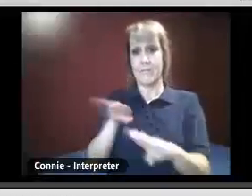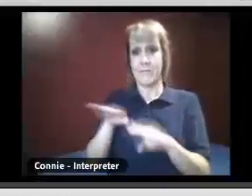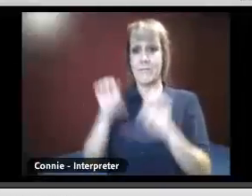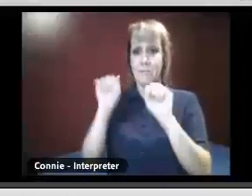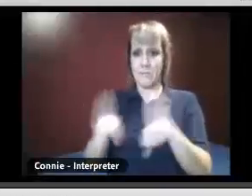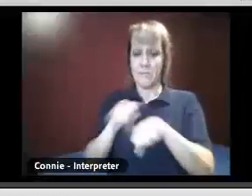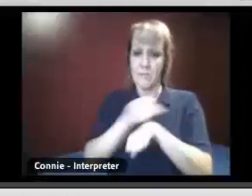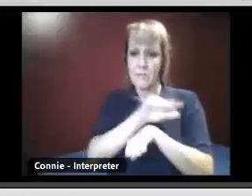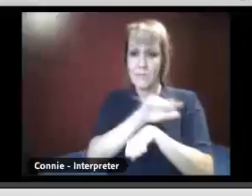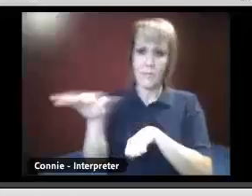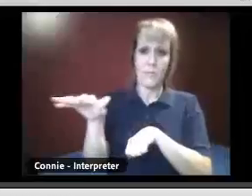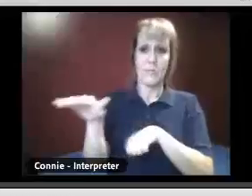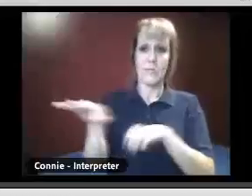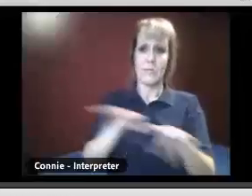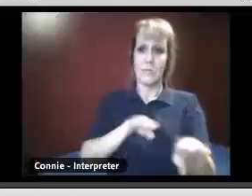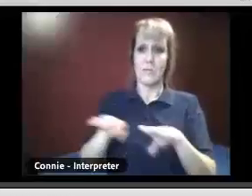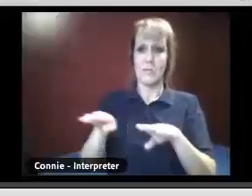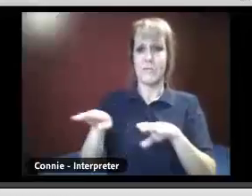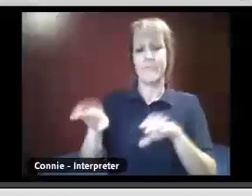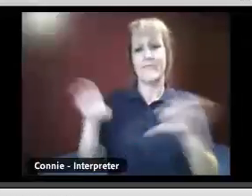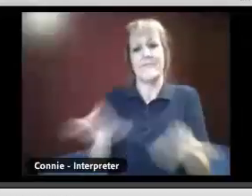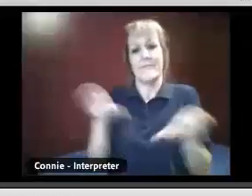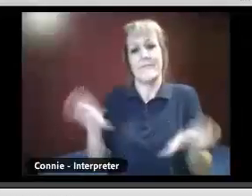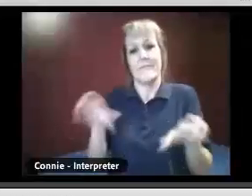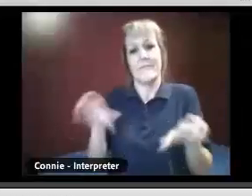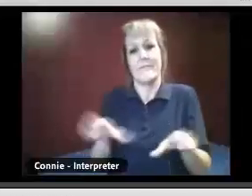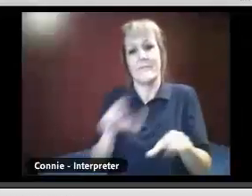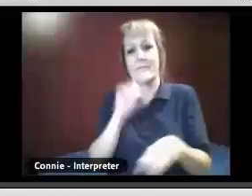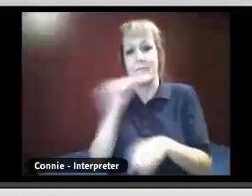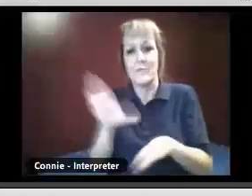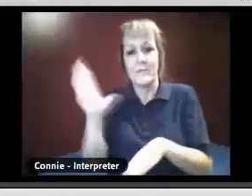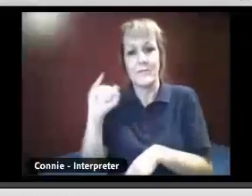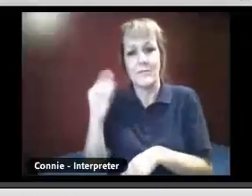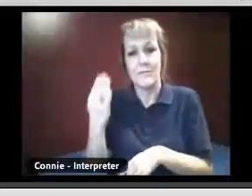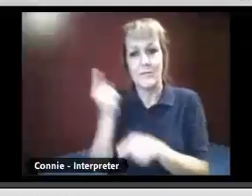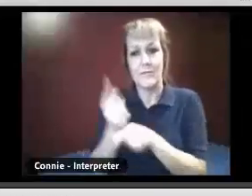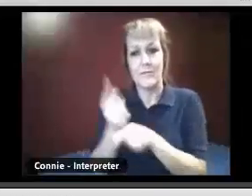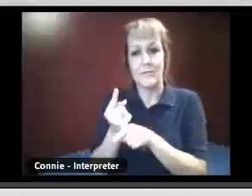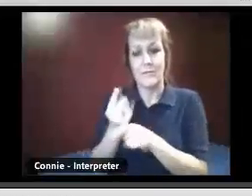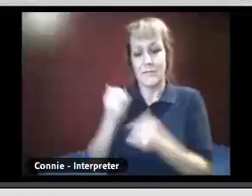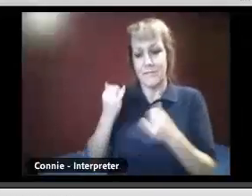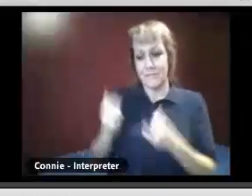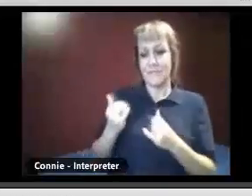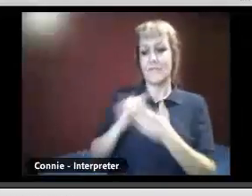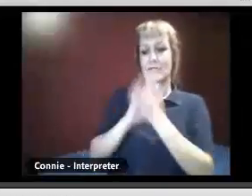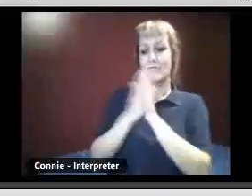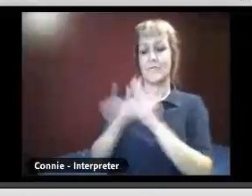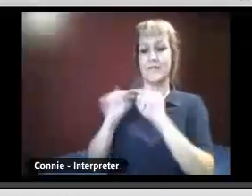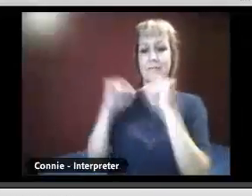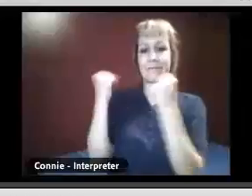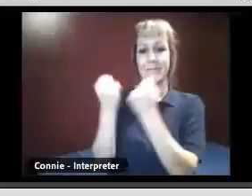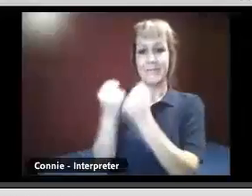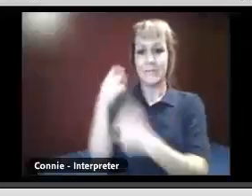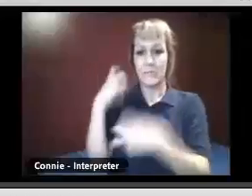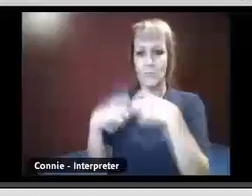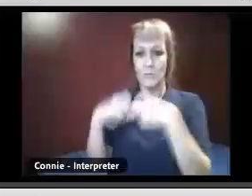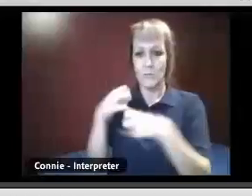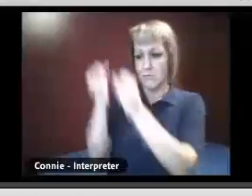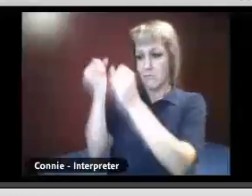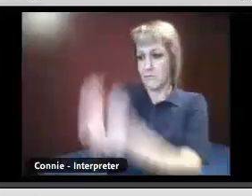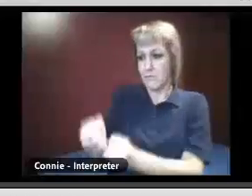upon performance as somebody not doing the technical aspects of their job. And now it becomes a team issue, and it becomes an individual behavior